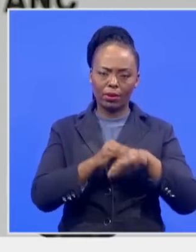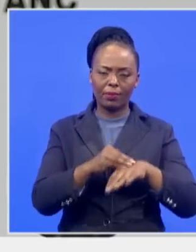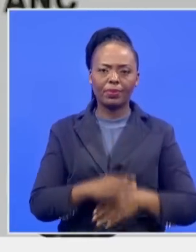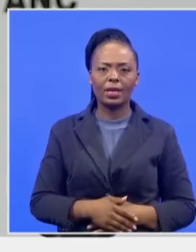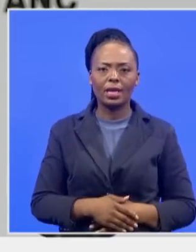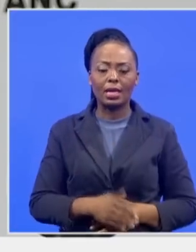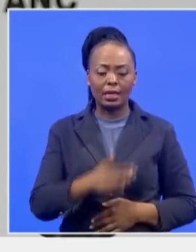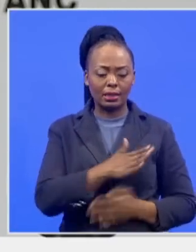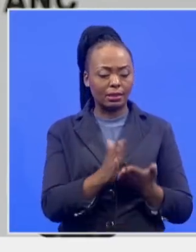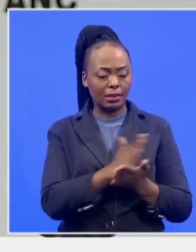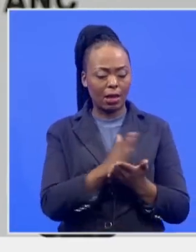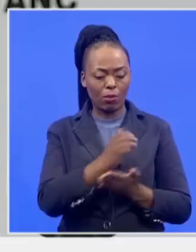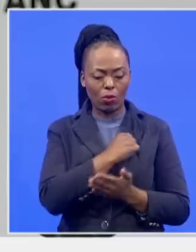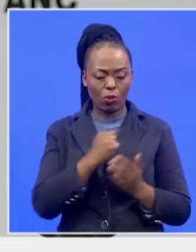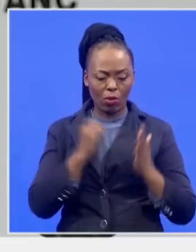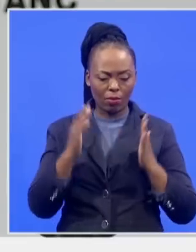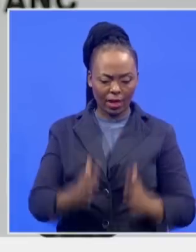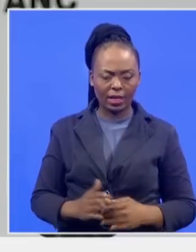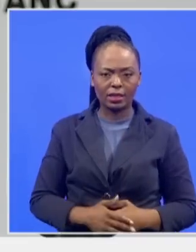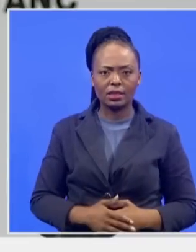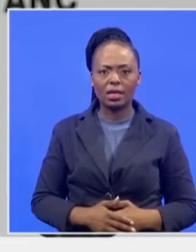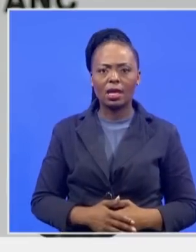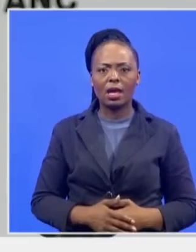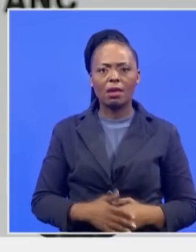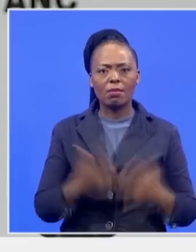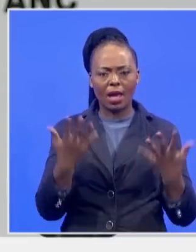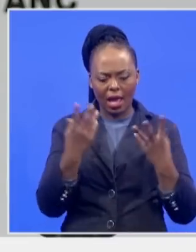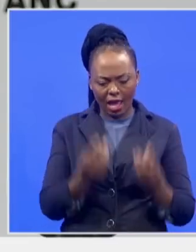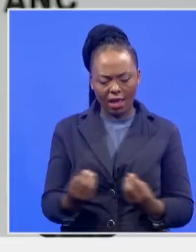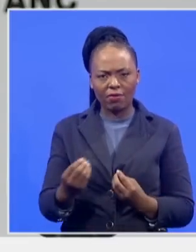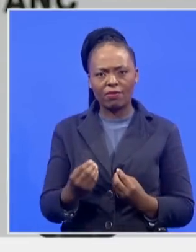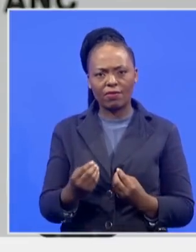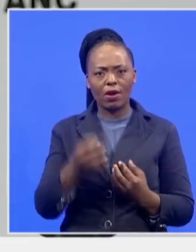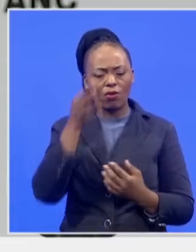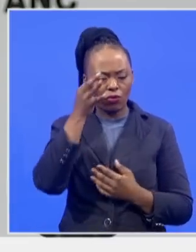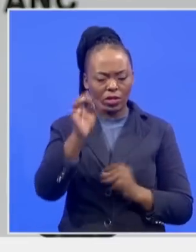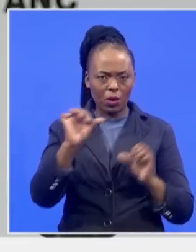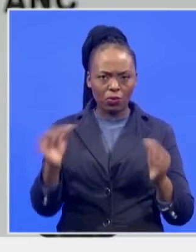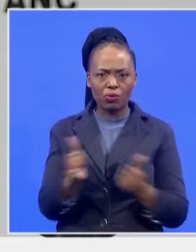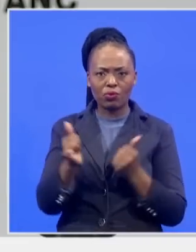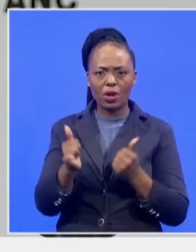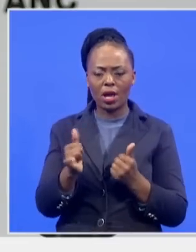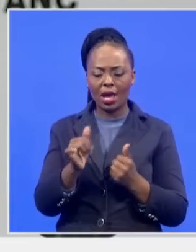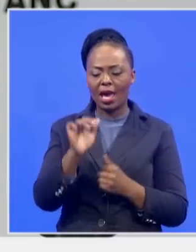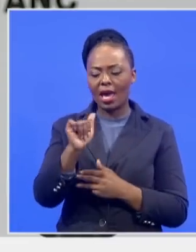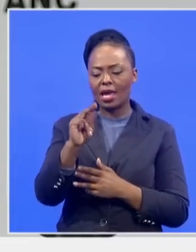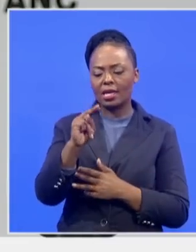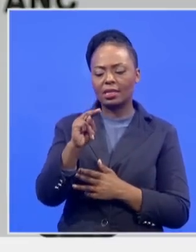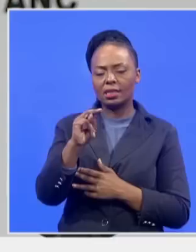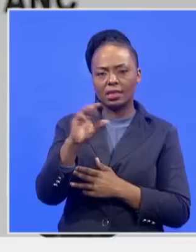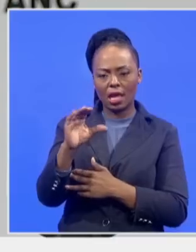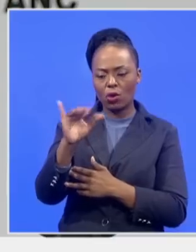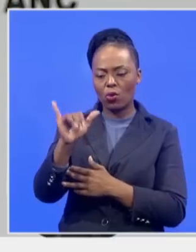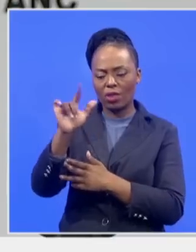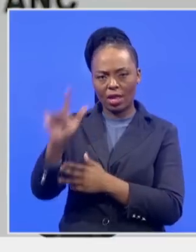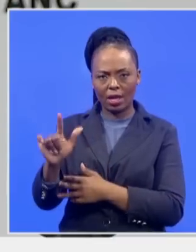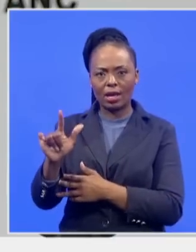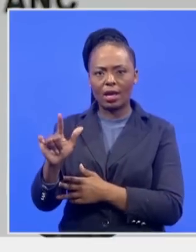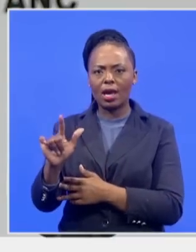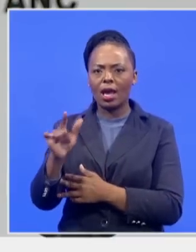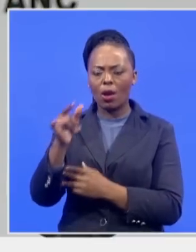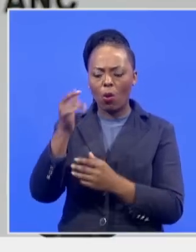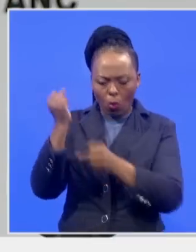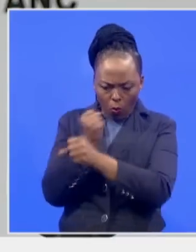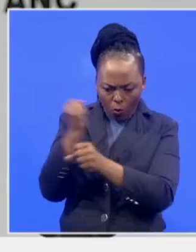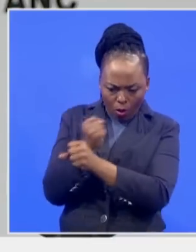who some of them constitute this and have got a great future in the Youth League, will see light and work. But they must be